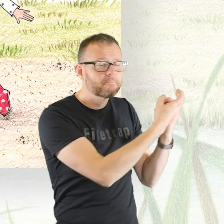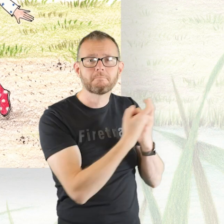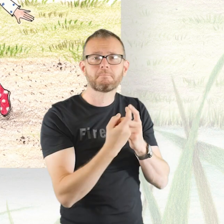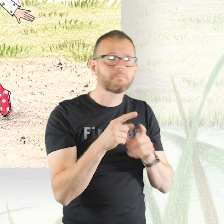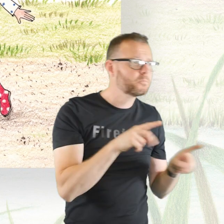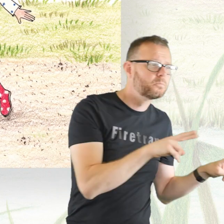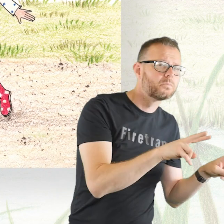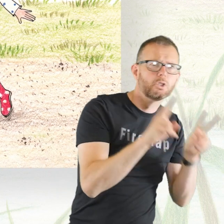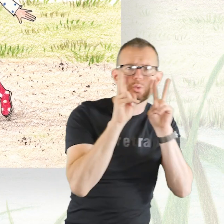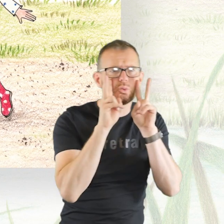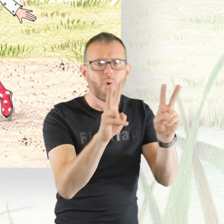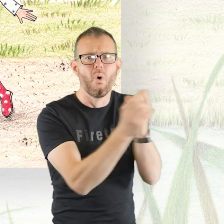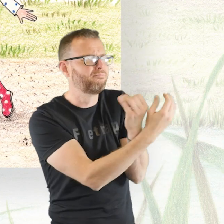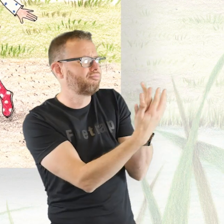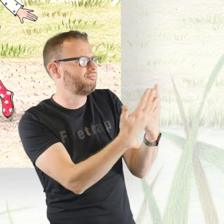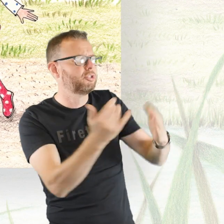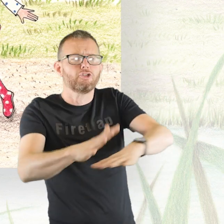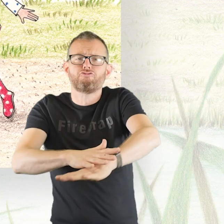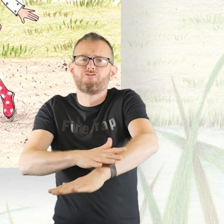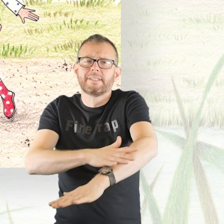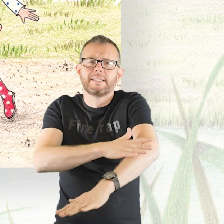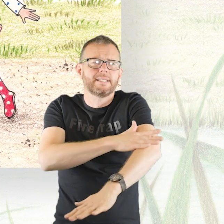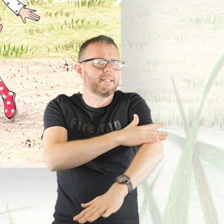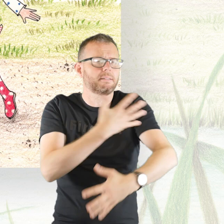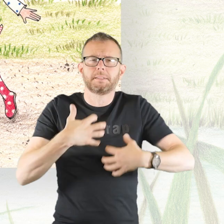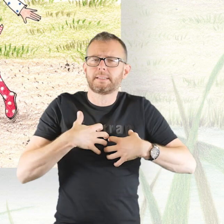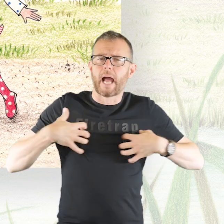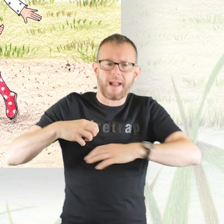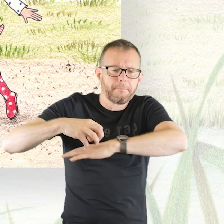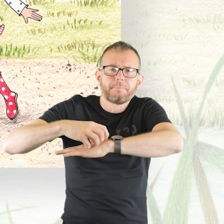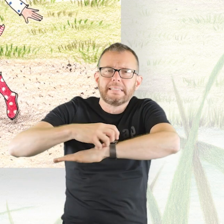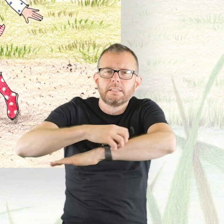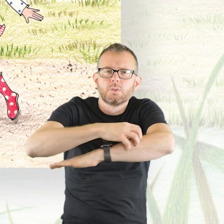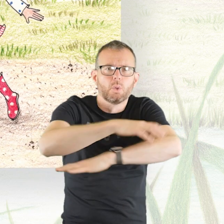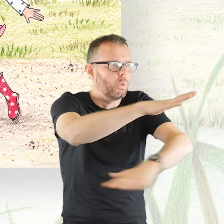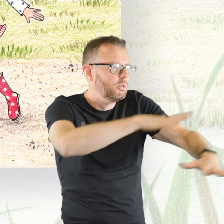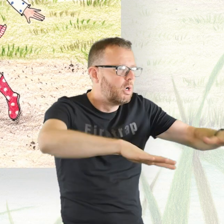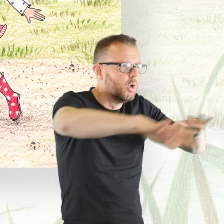They saw a lot of green tiger beetles on the sandy path.